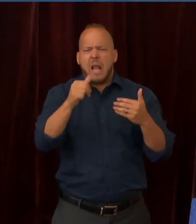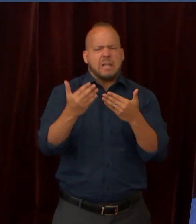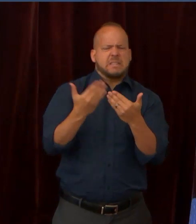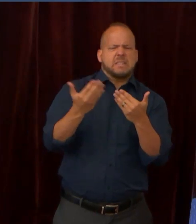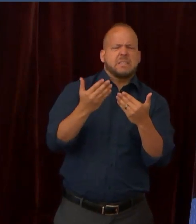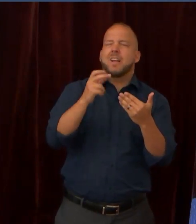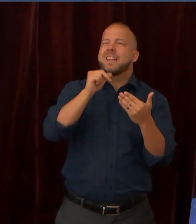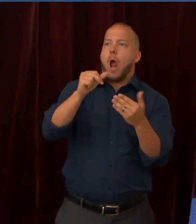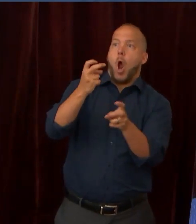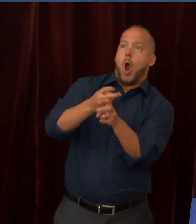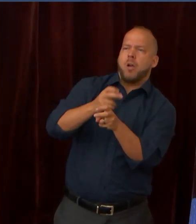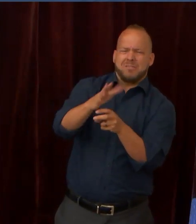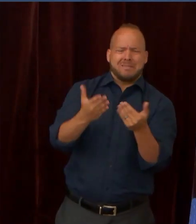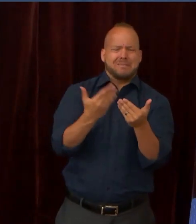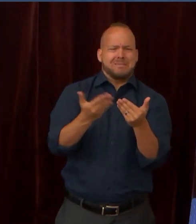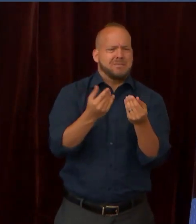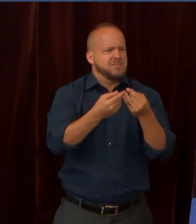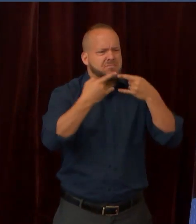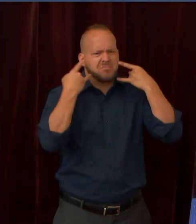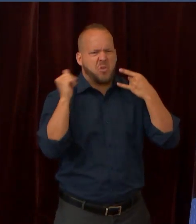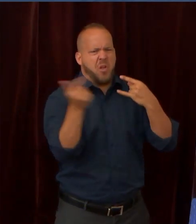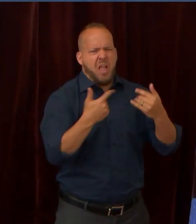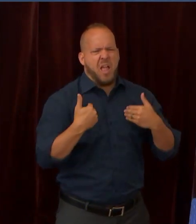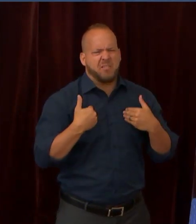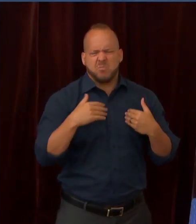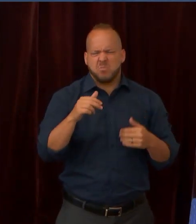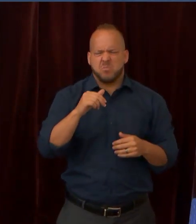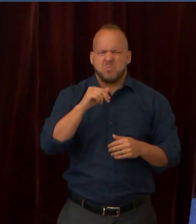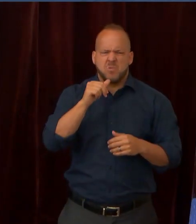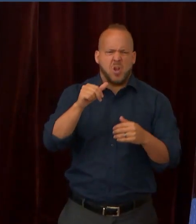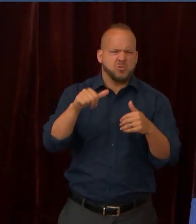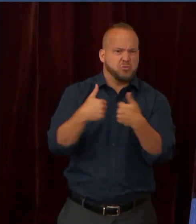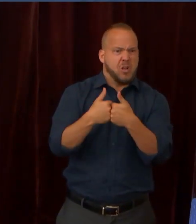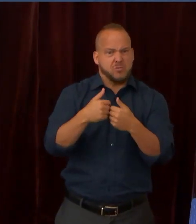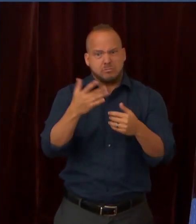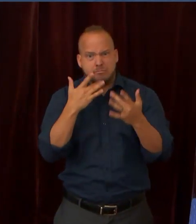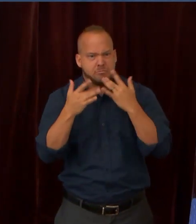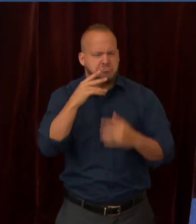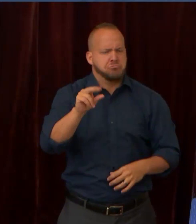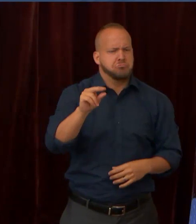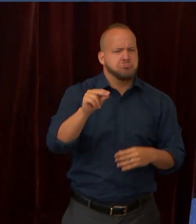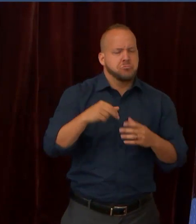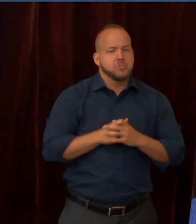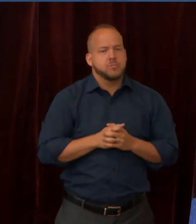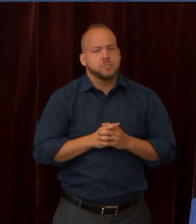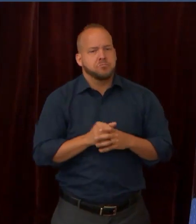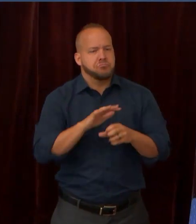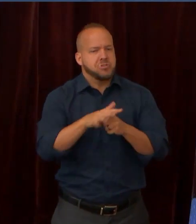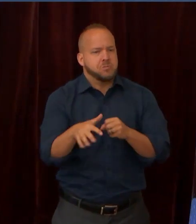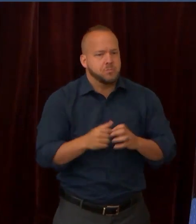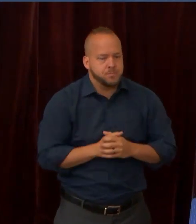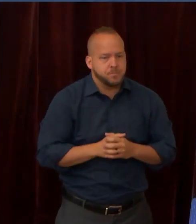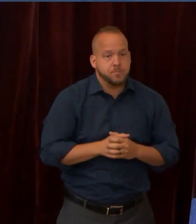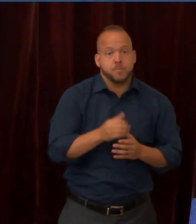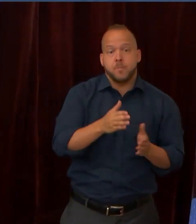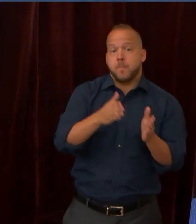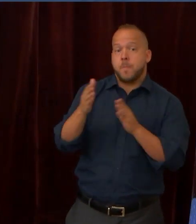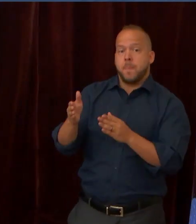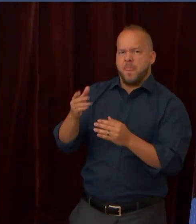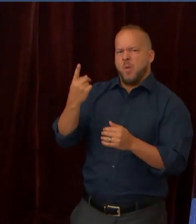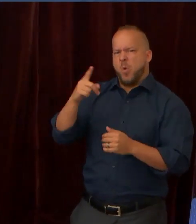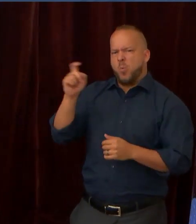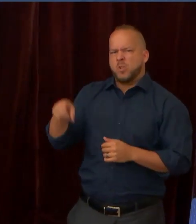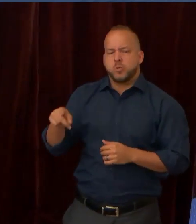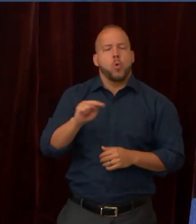more questions. Next, we go to Austin with Northwest News Network. Hi, Governor. I'm curious about what happens to